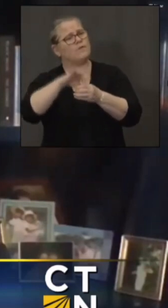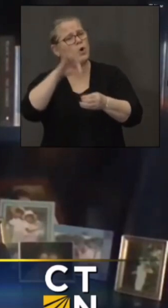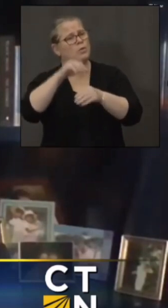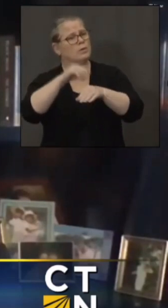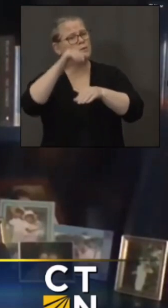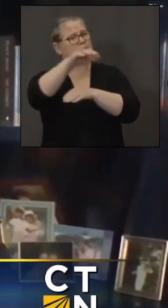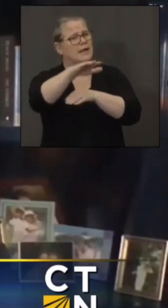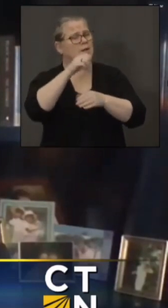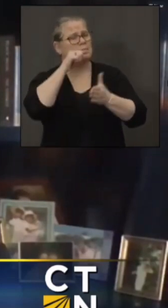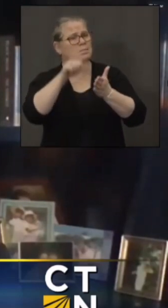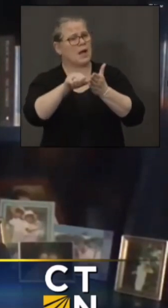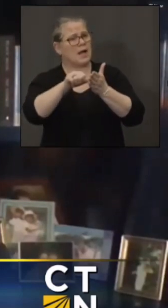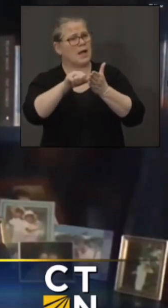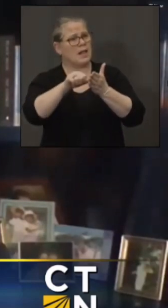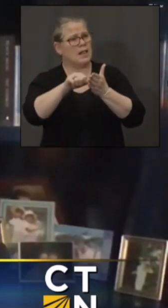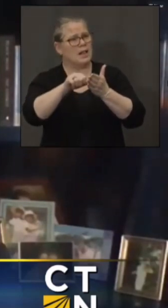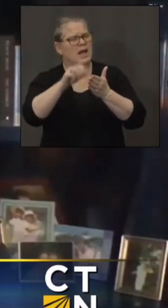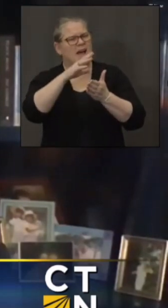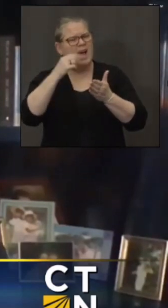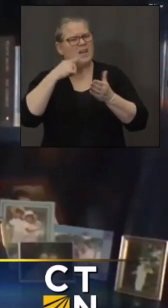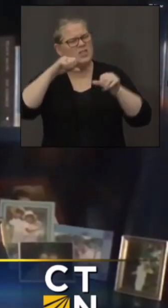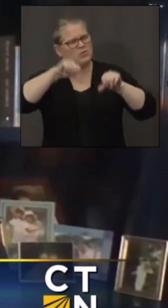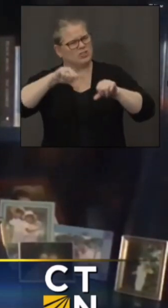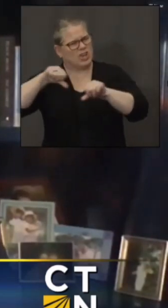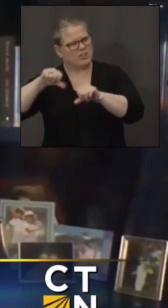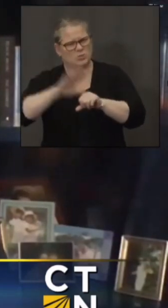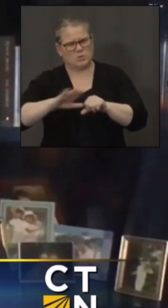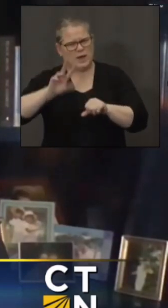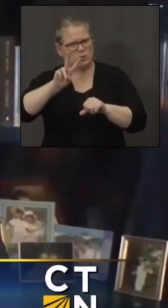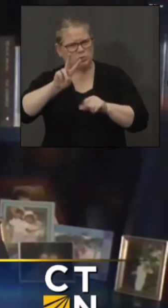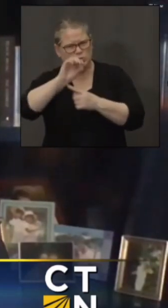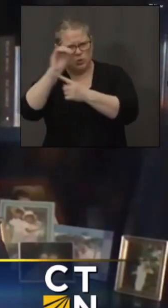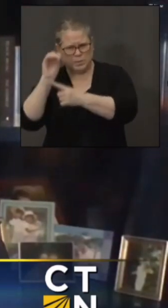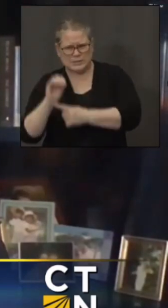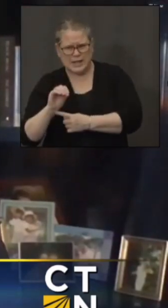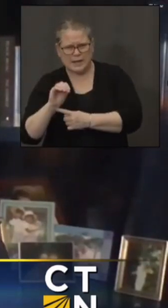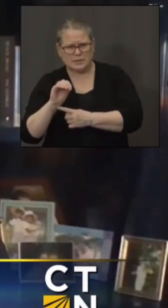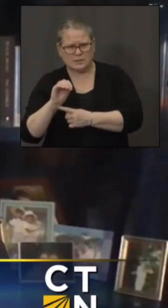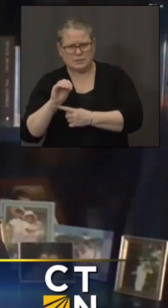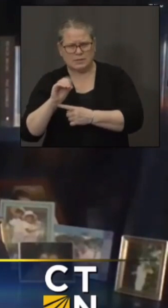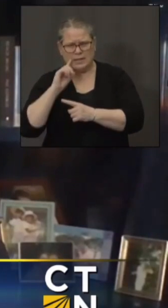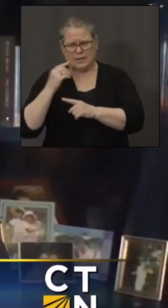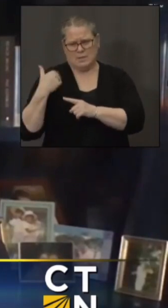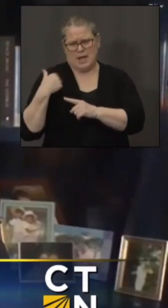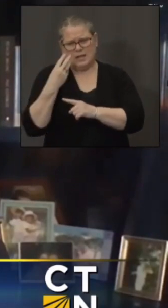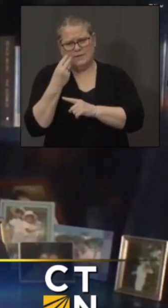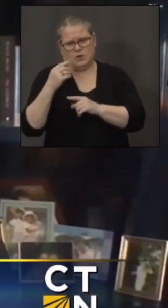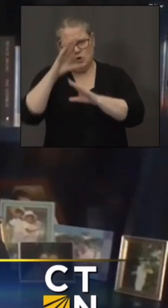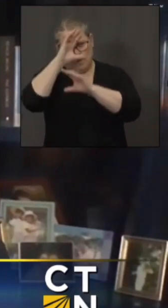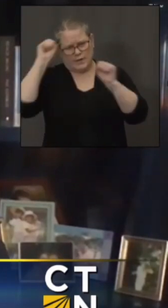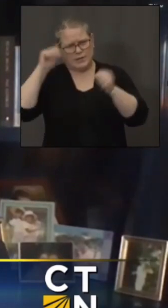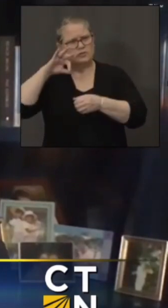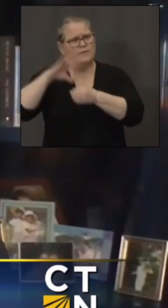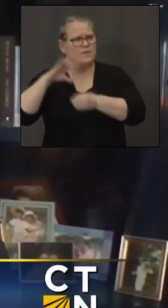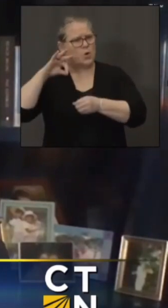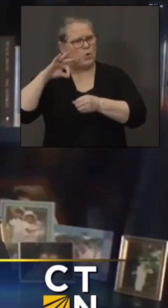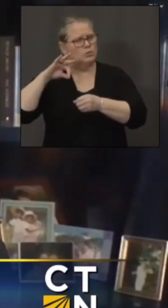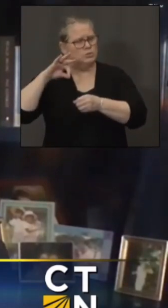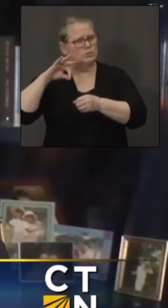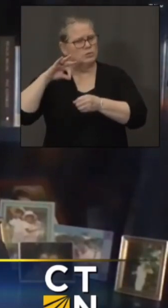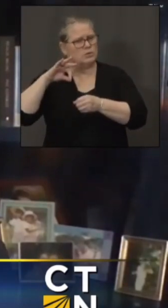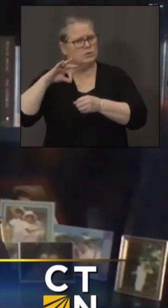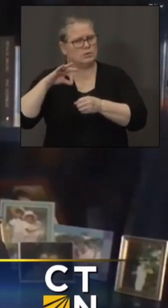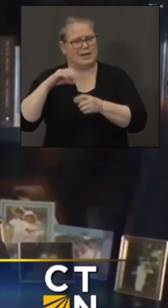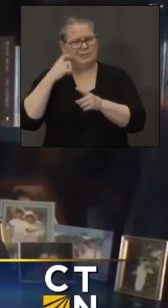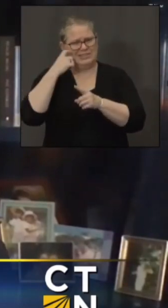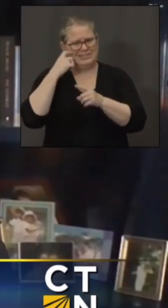a presidential election rate. I think it's been 2% in the last few presidential cycles, and it was